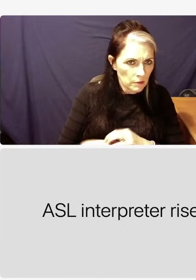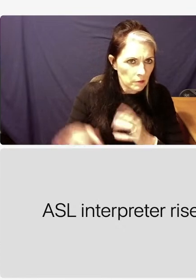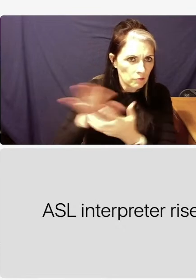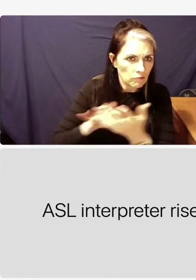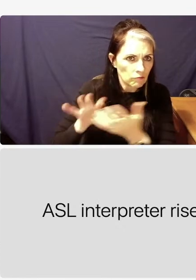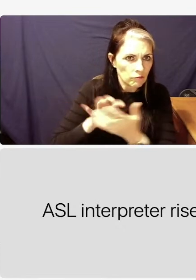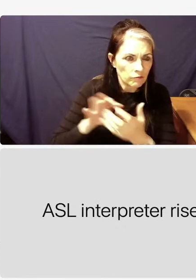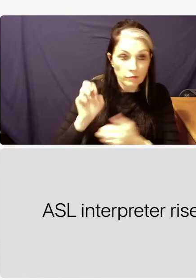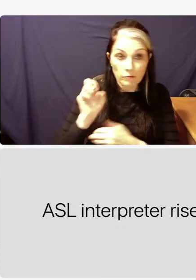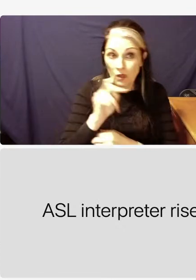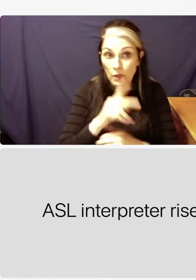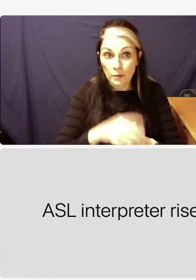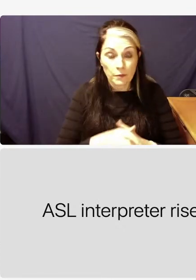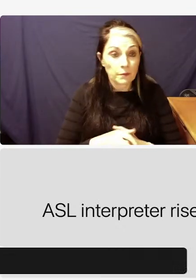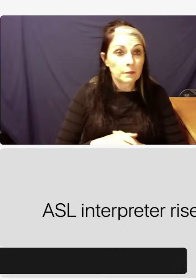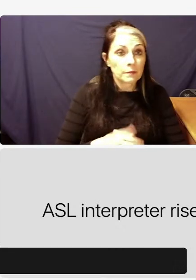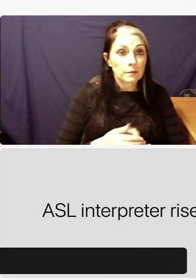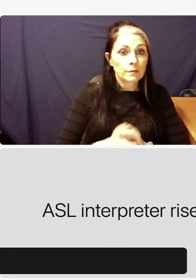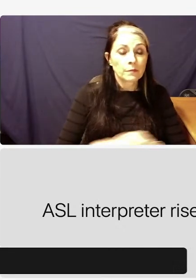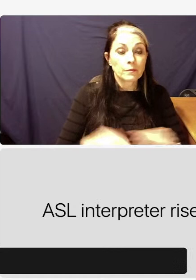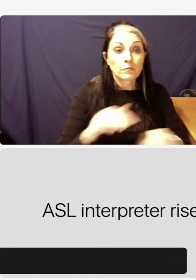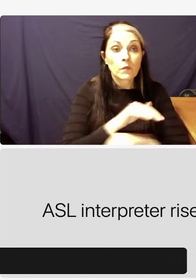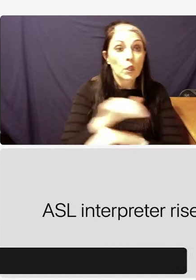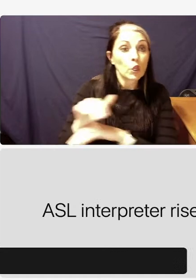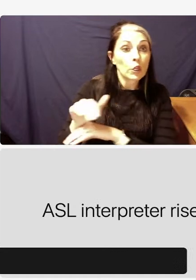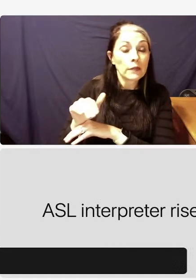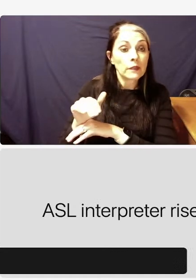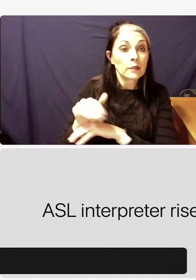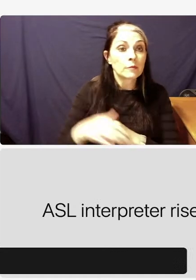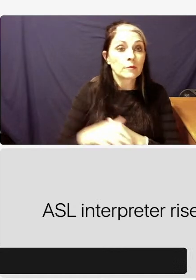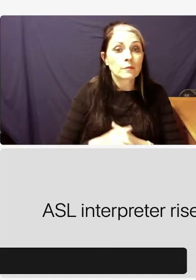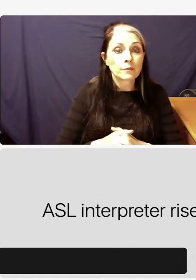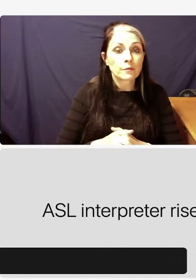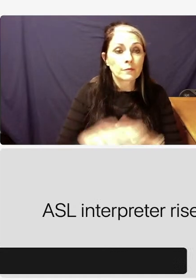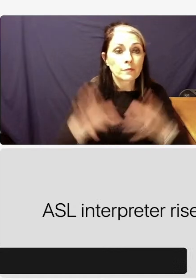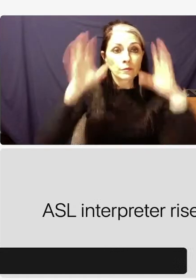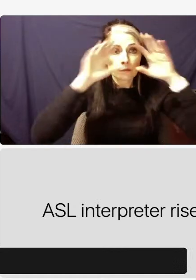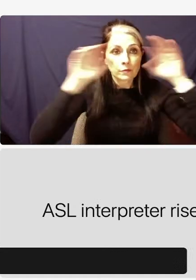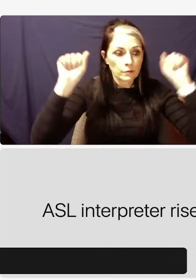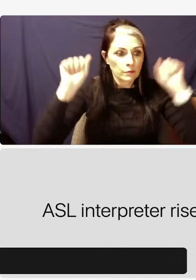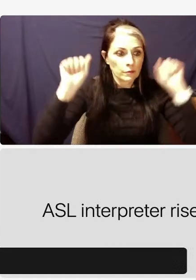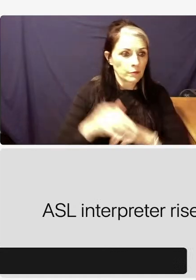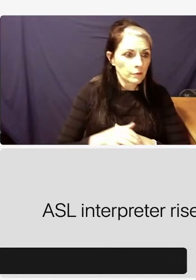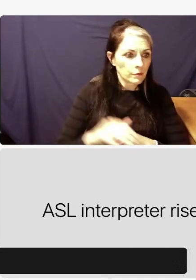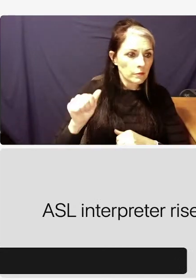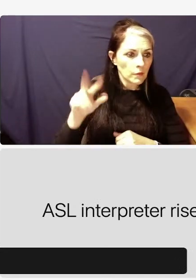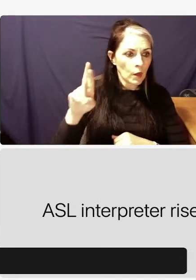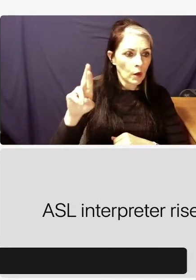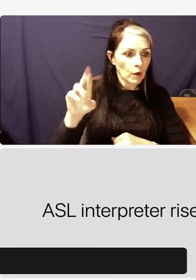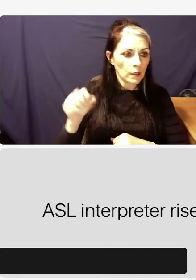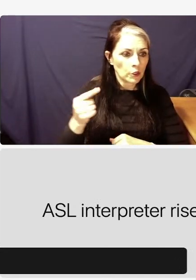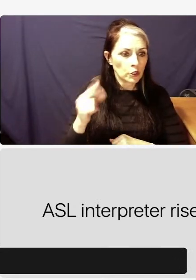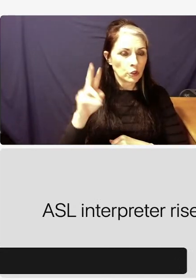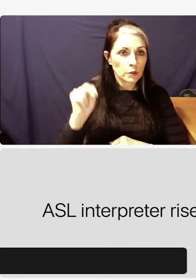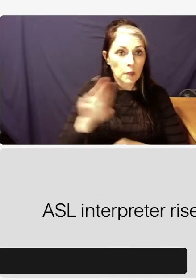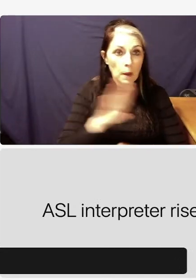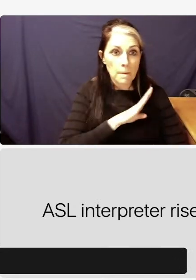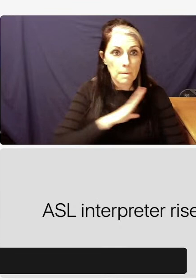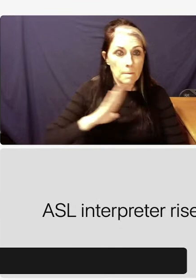okay good evening president arguing members of the board